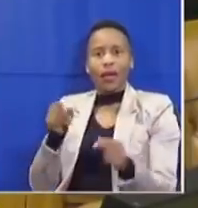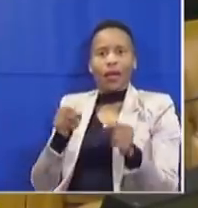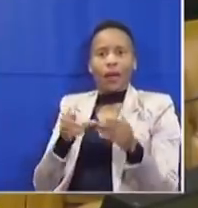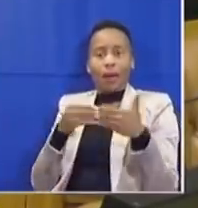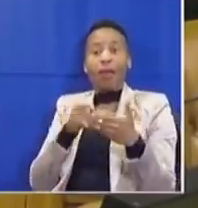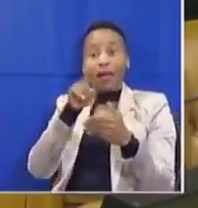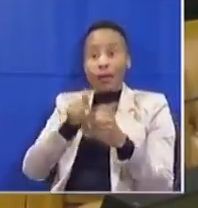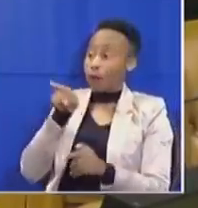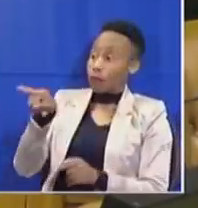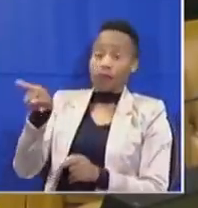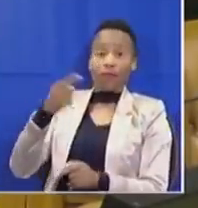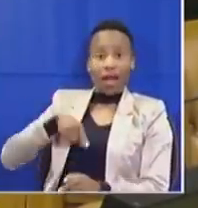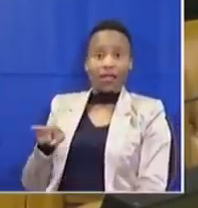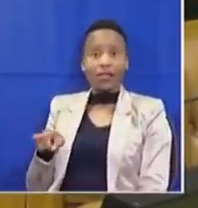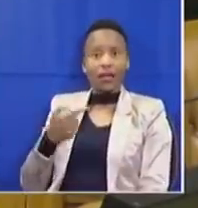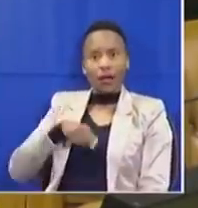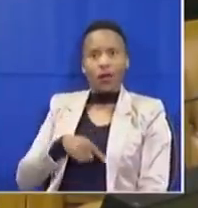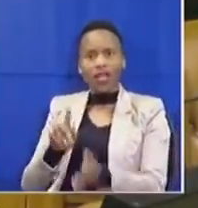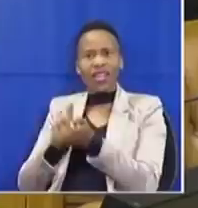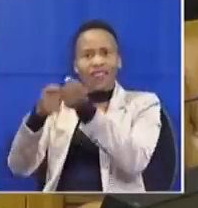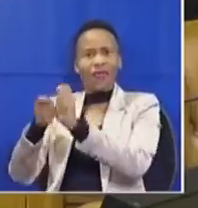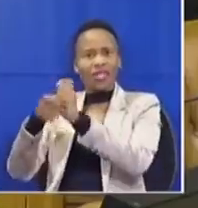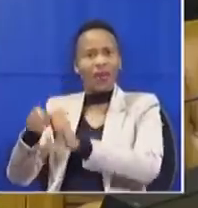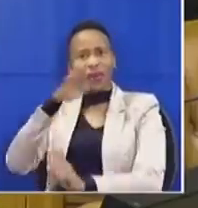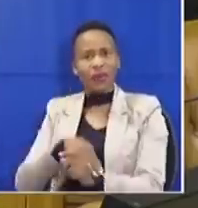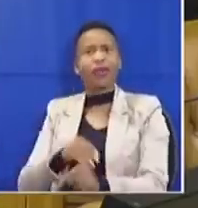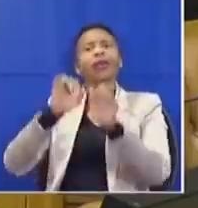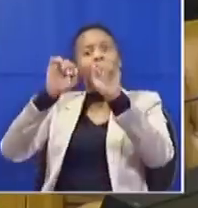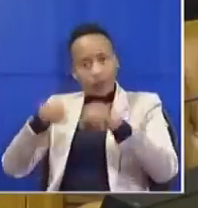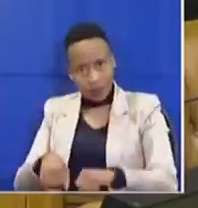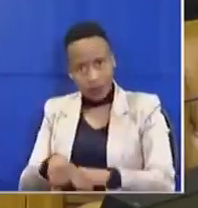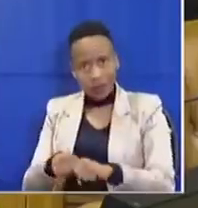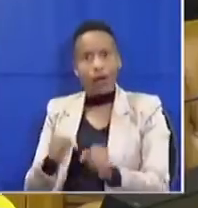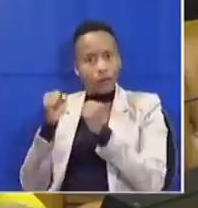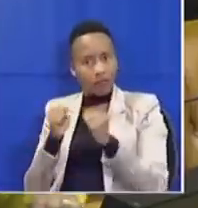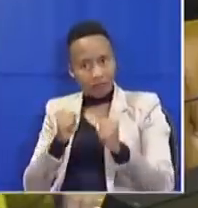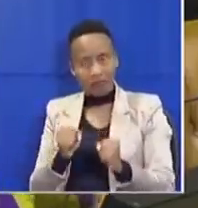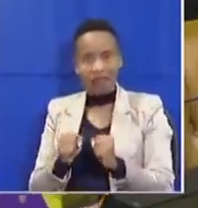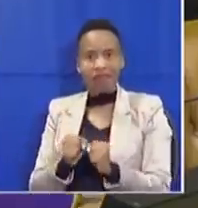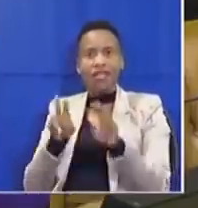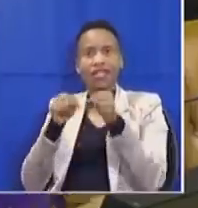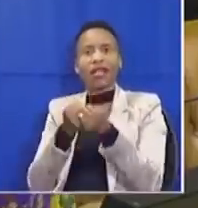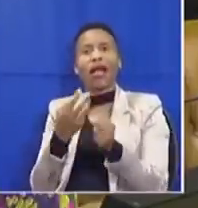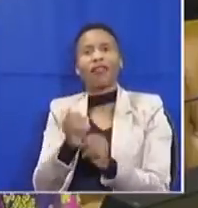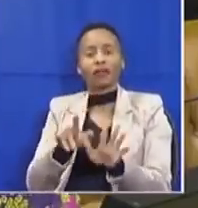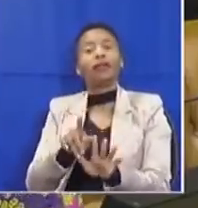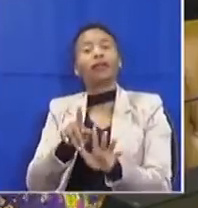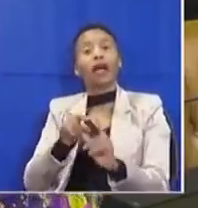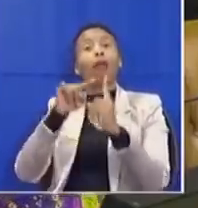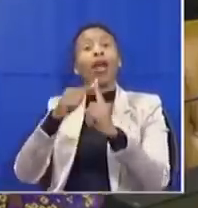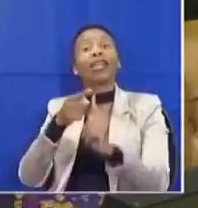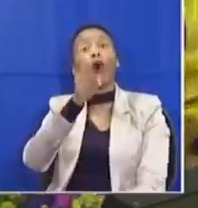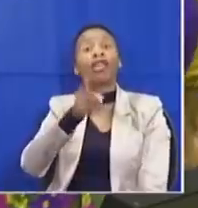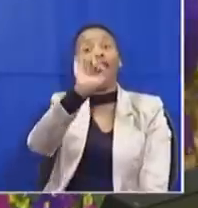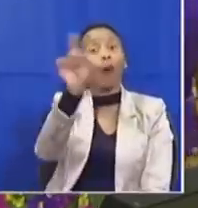us and saying that we do not need a revolution. Honourable member. Of course we need the restoration of the land. What is your point of order? That's a point of,